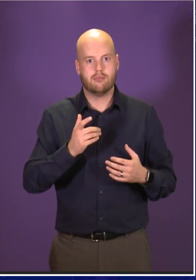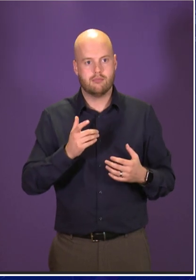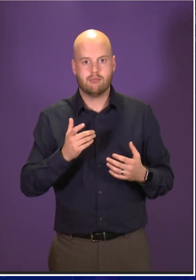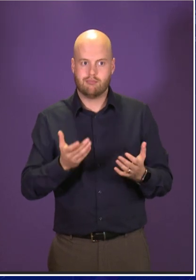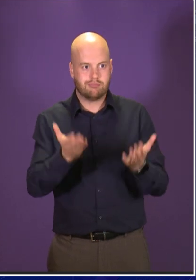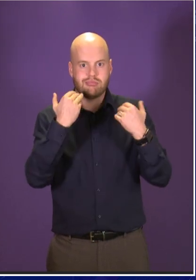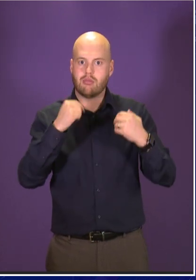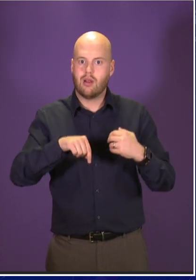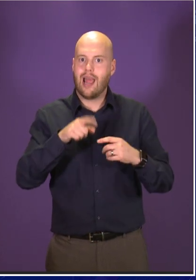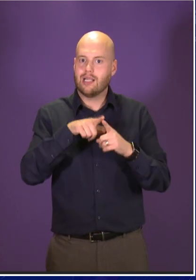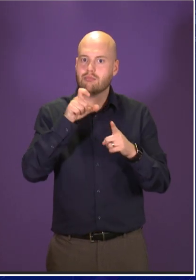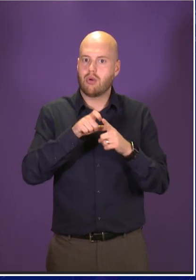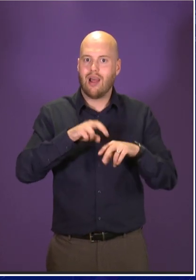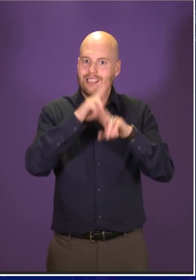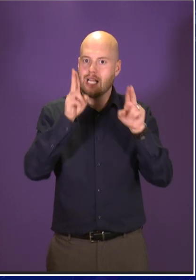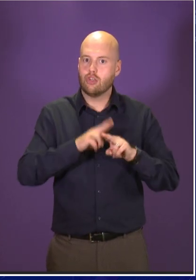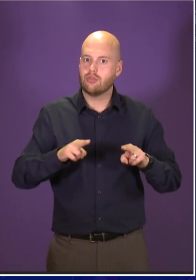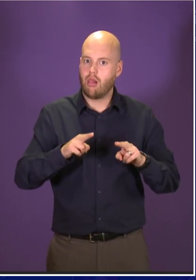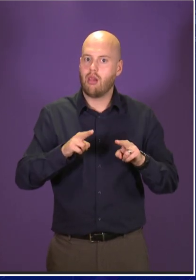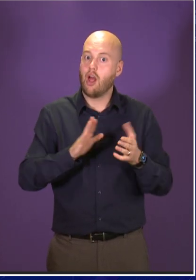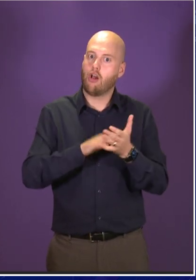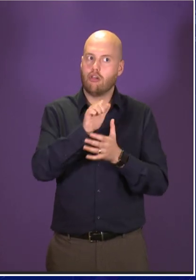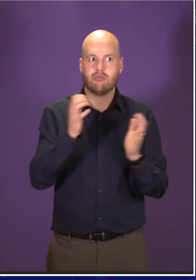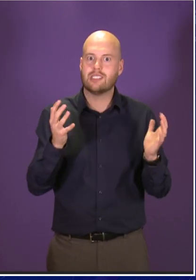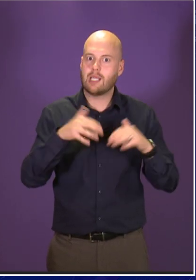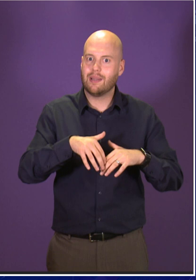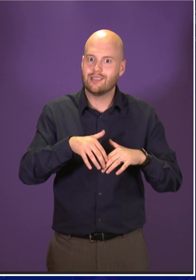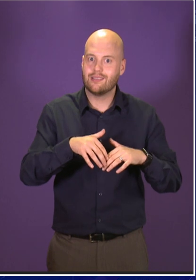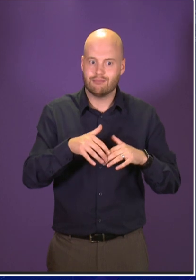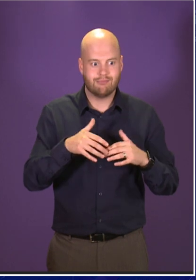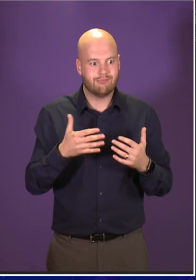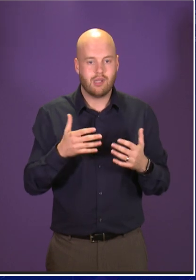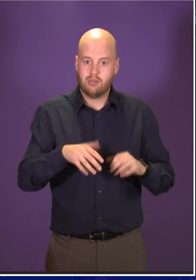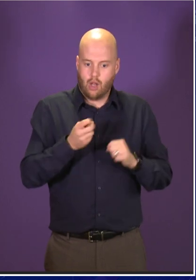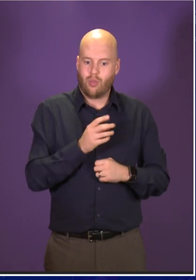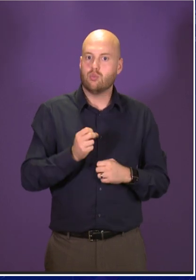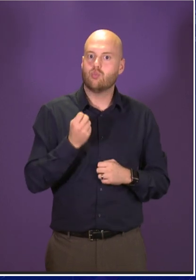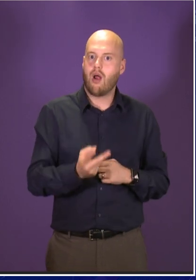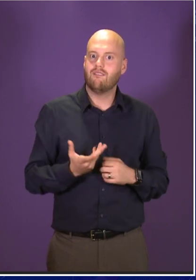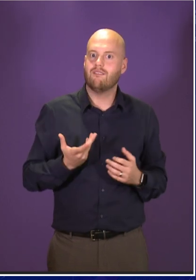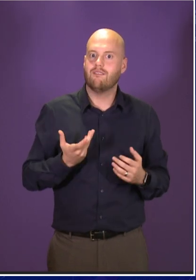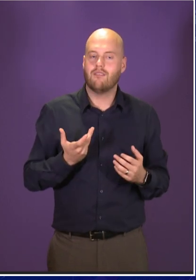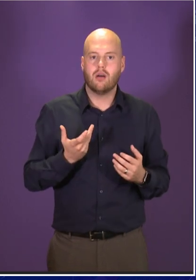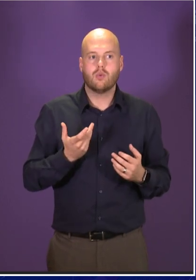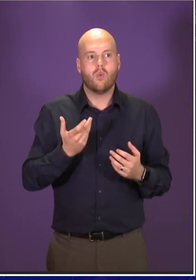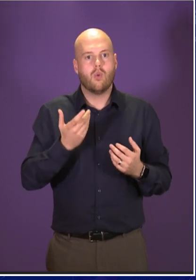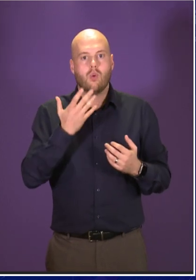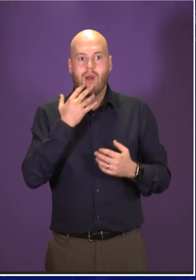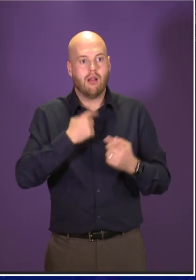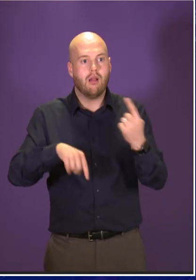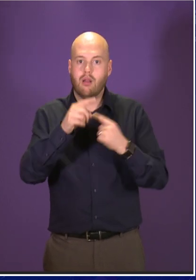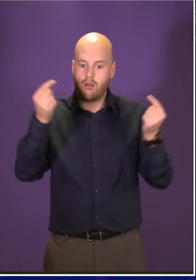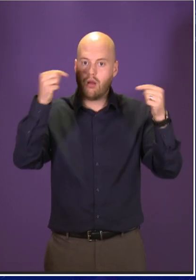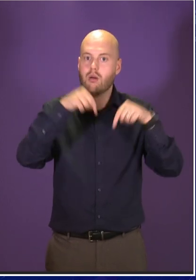International Culture Summit in 2012. And at a time when international dialogue and hearing the voices and the views of